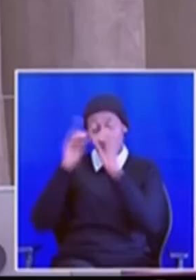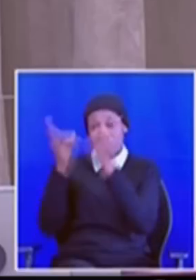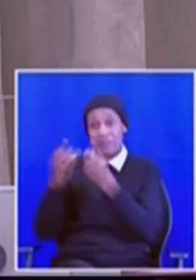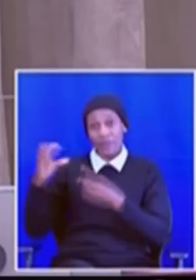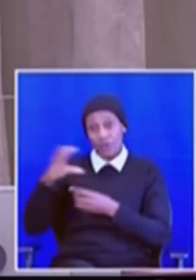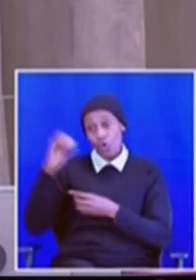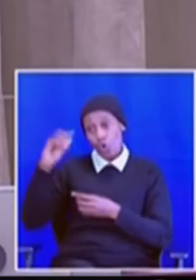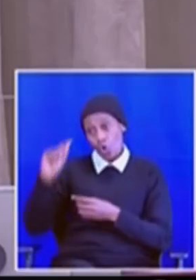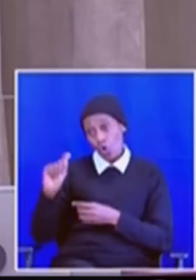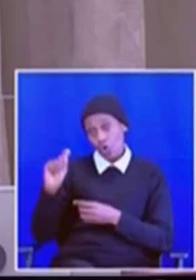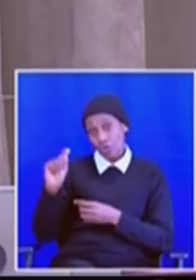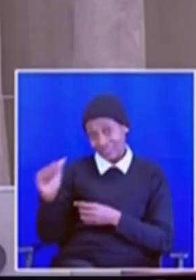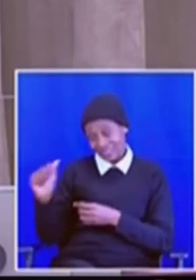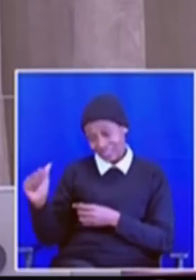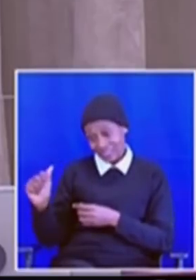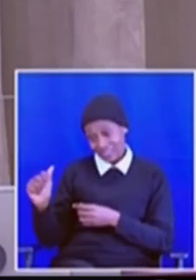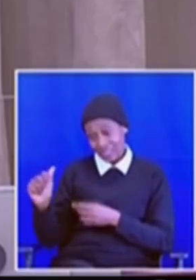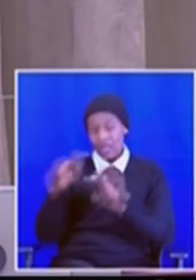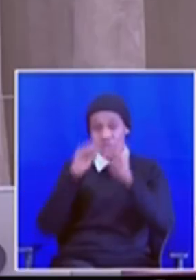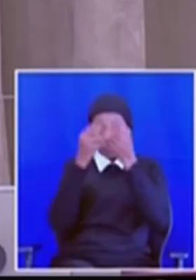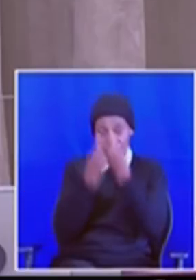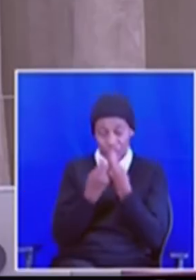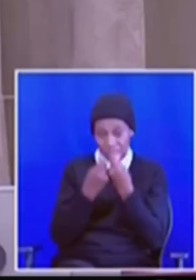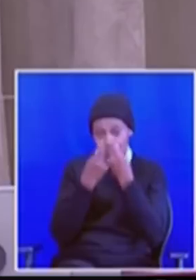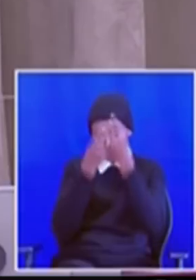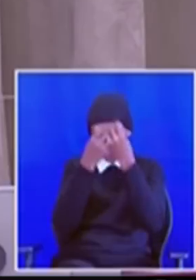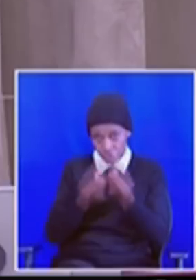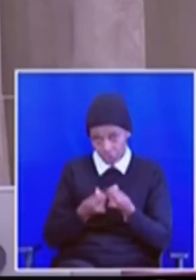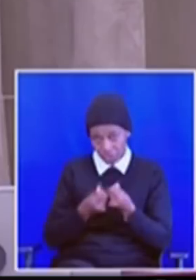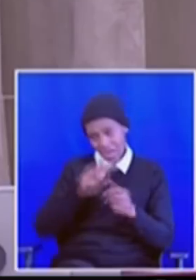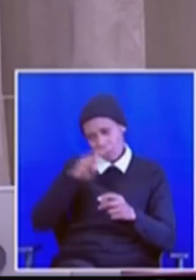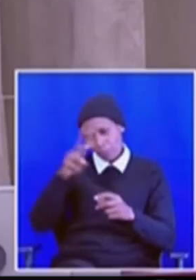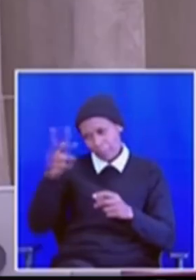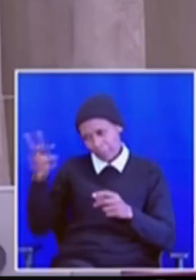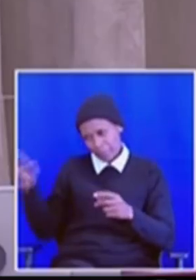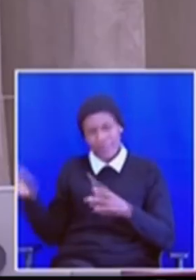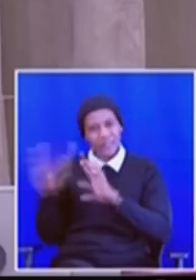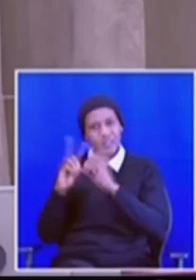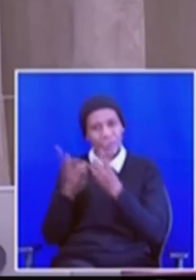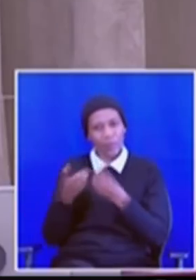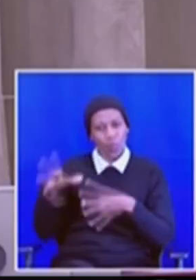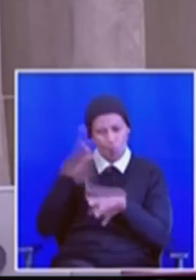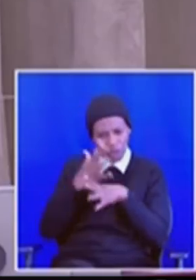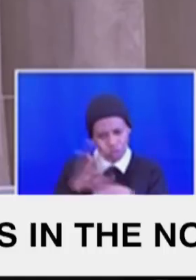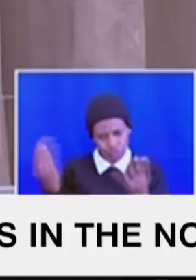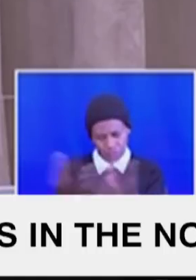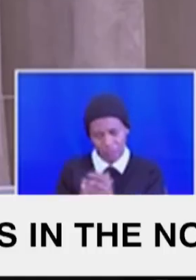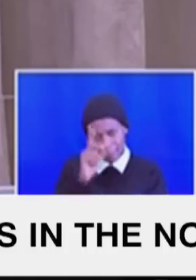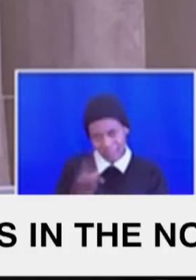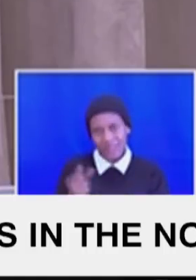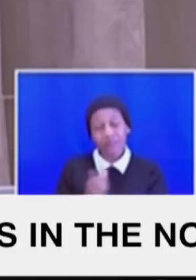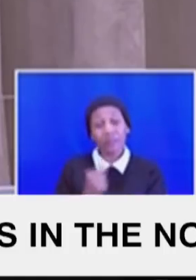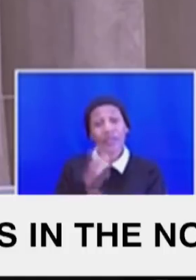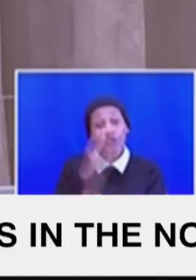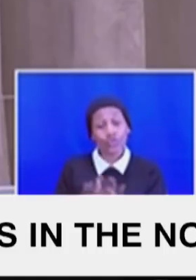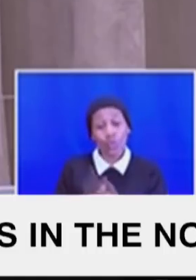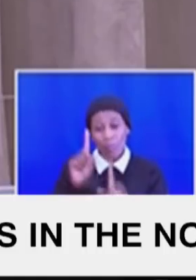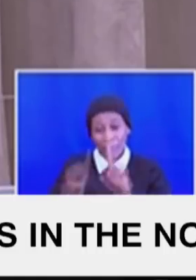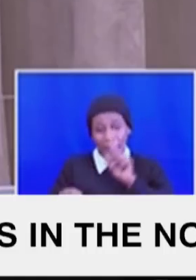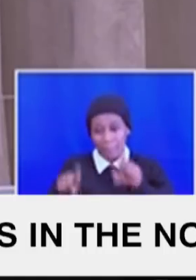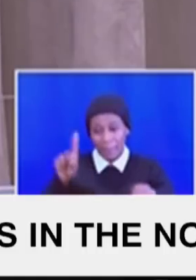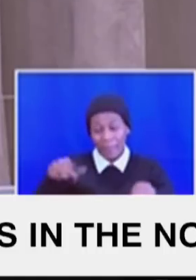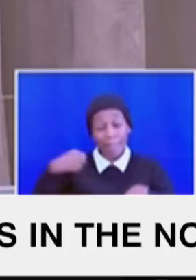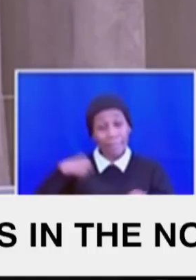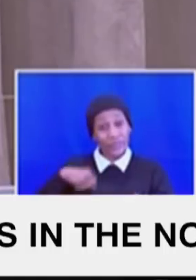Traditional Affairs, National Treasury, other departments, is to ensure that municipalities